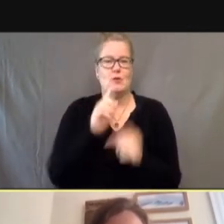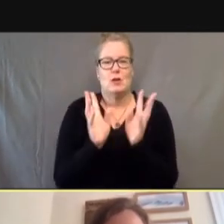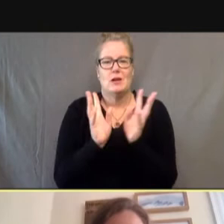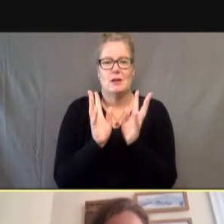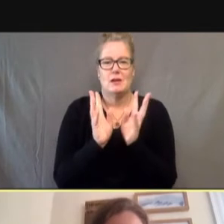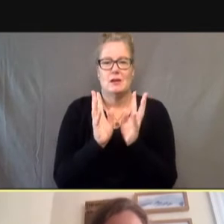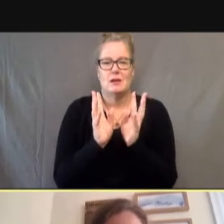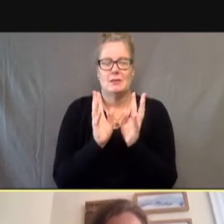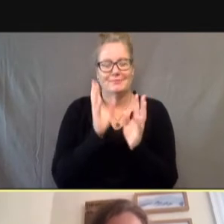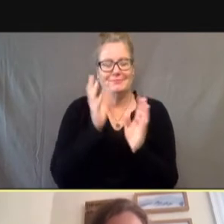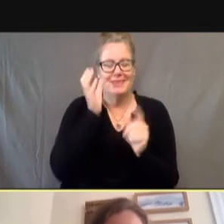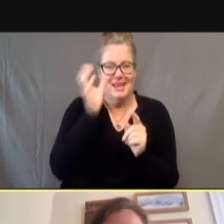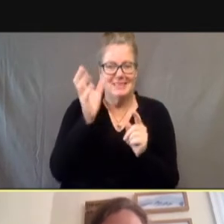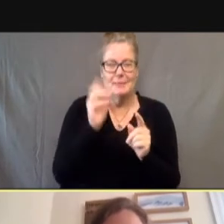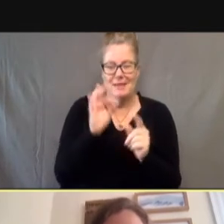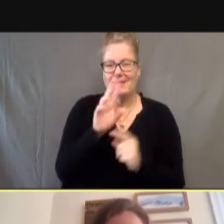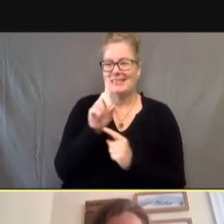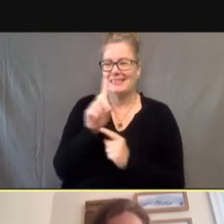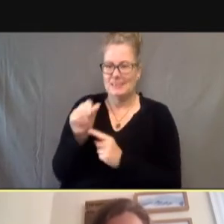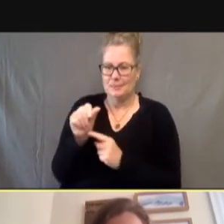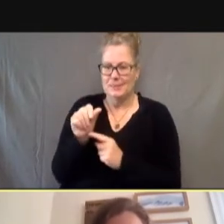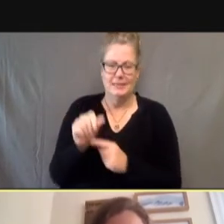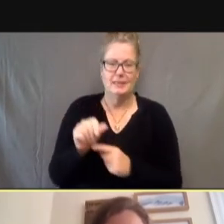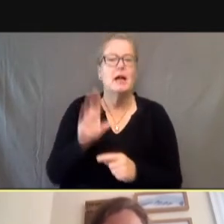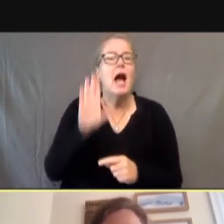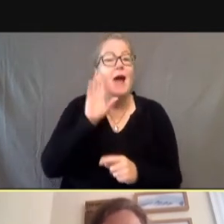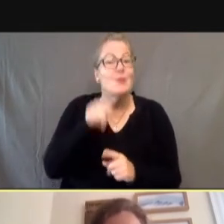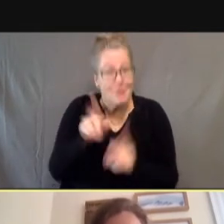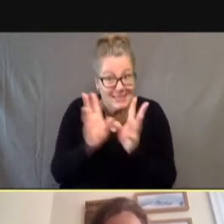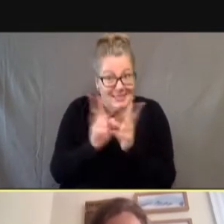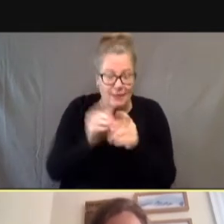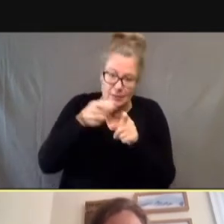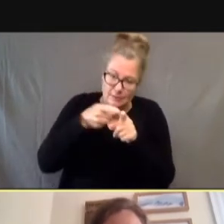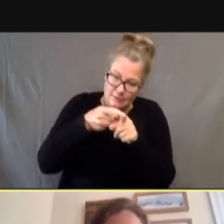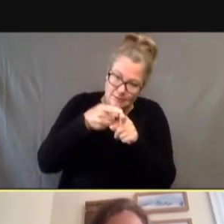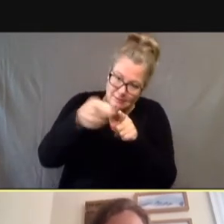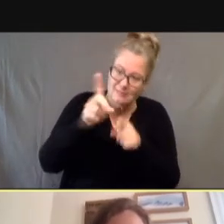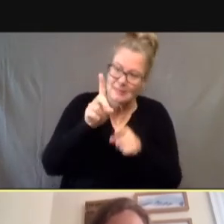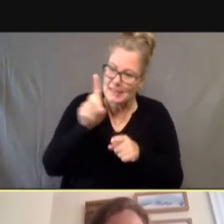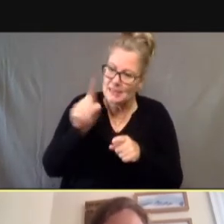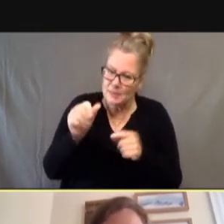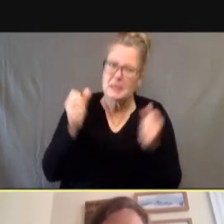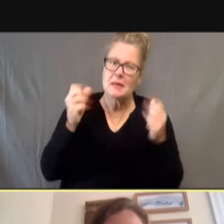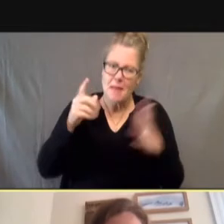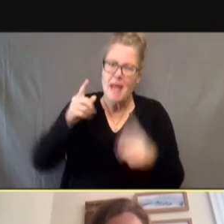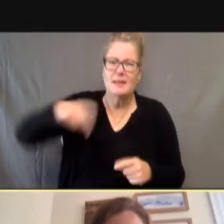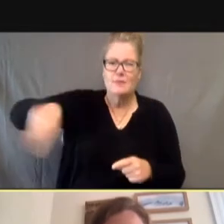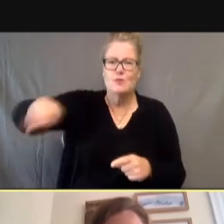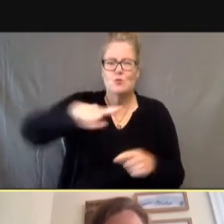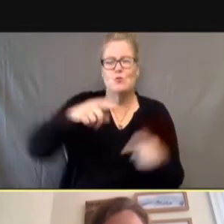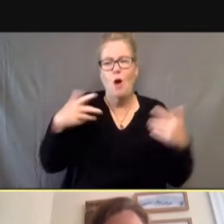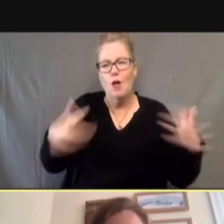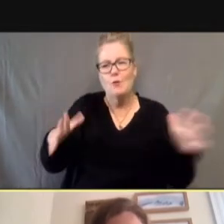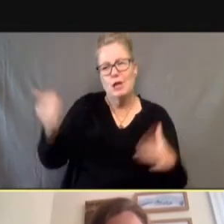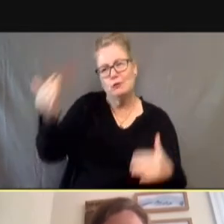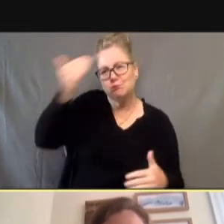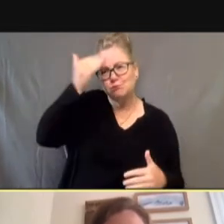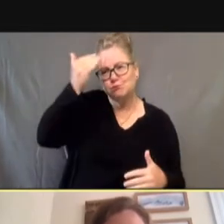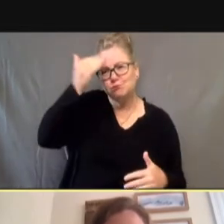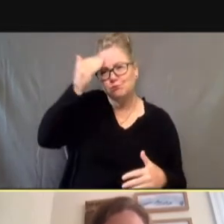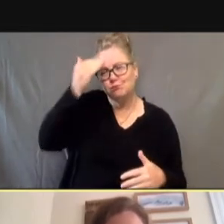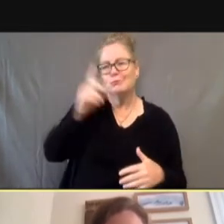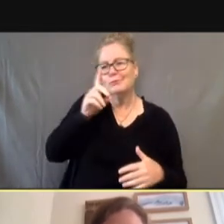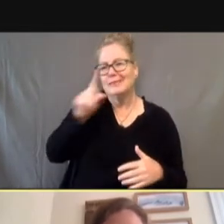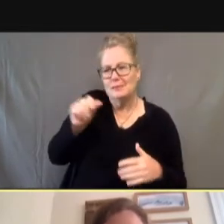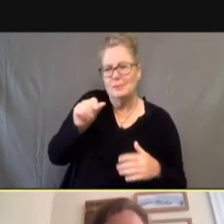disability, and many of us come here with a lot of expertise, so I won't speak too long about it, but I thought it was important for us to have a